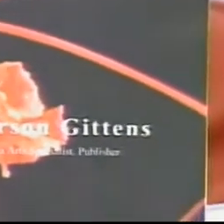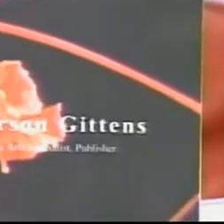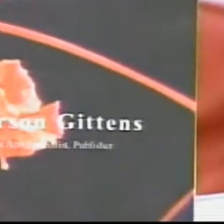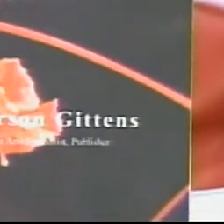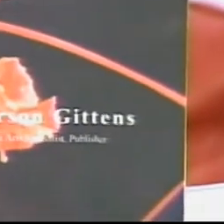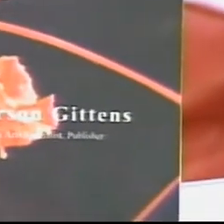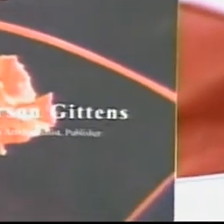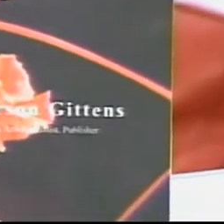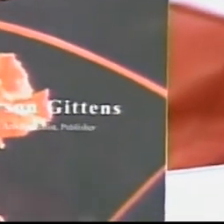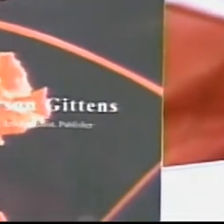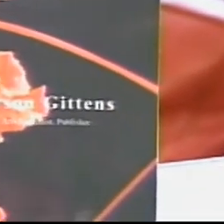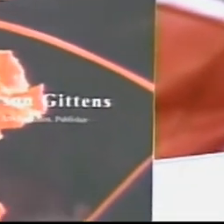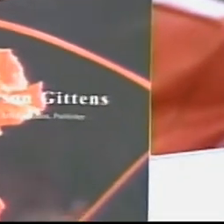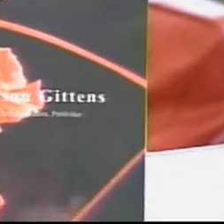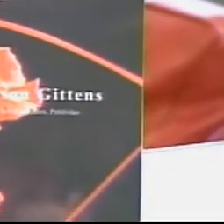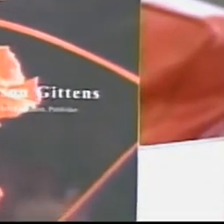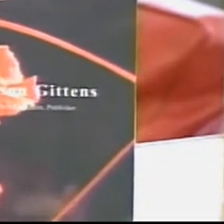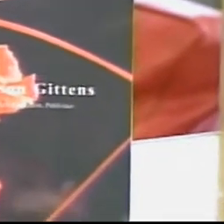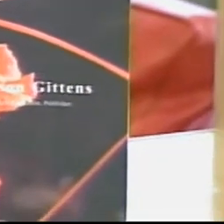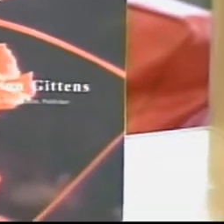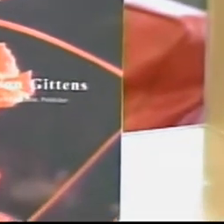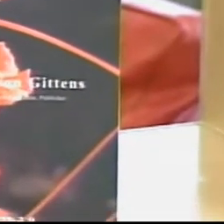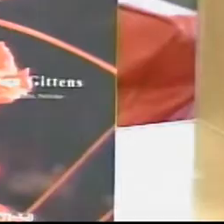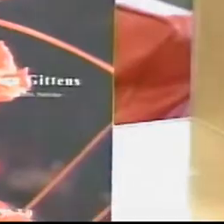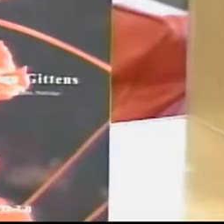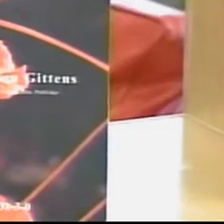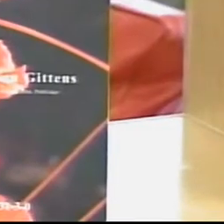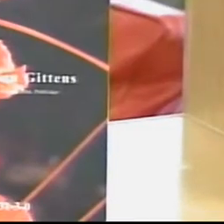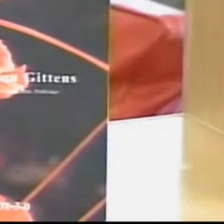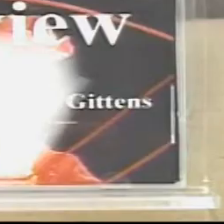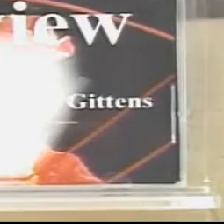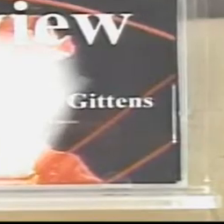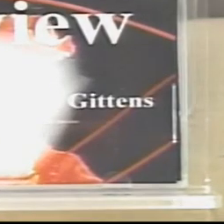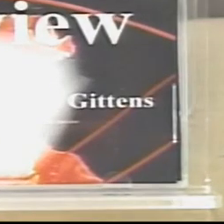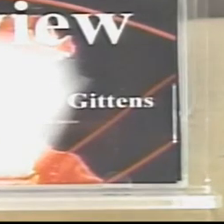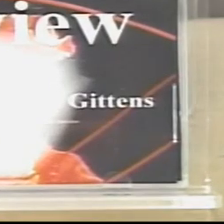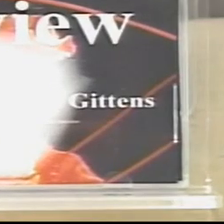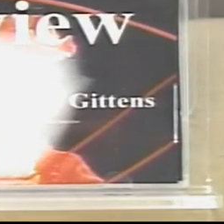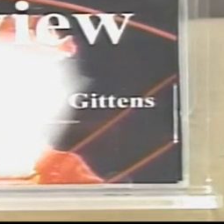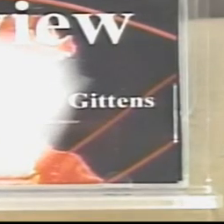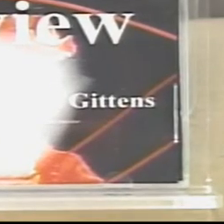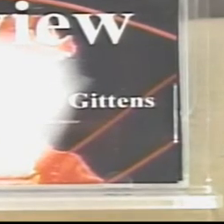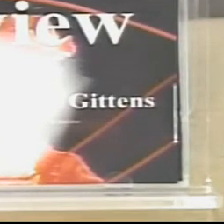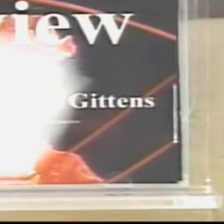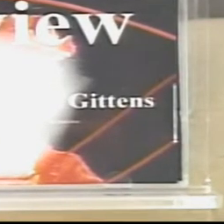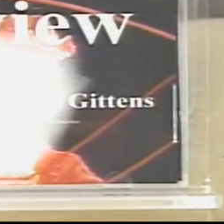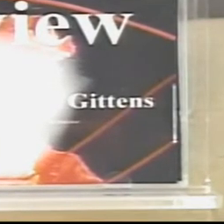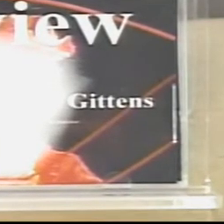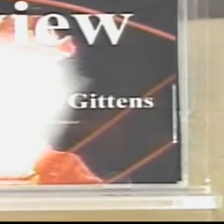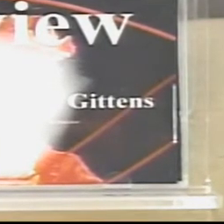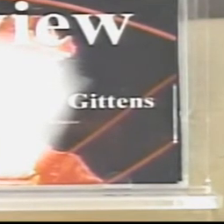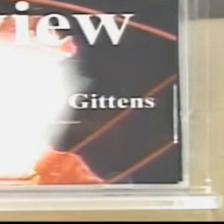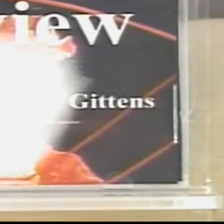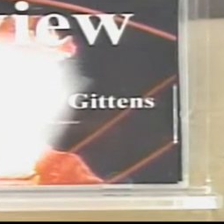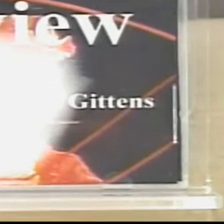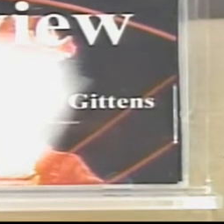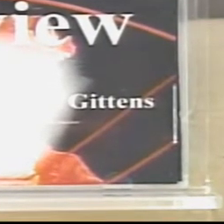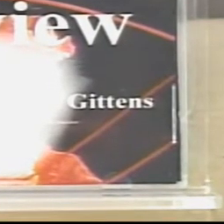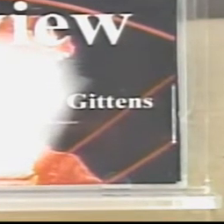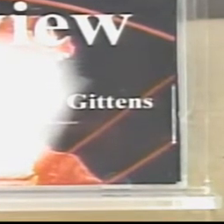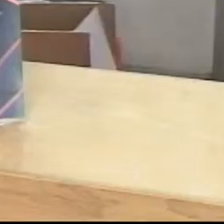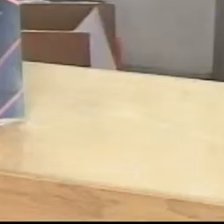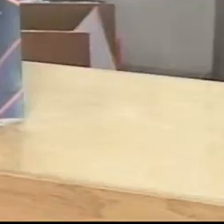who purchased the book, he gave some insight in how it came about. According to him, the idea was formulated while at the CBC